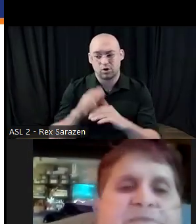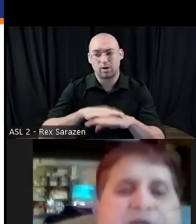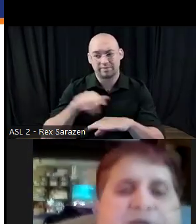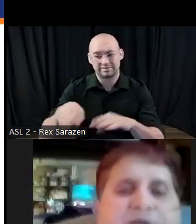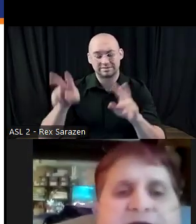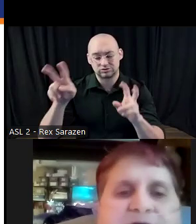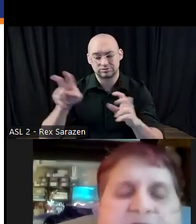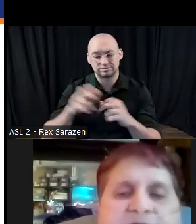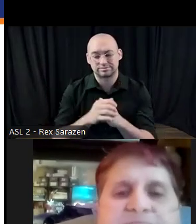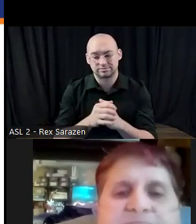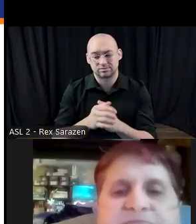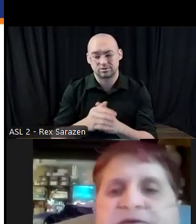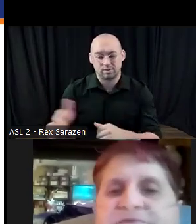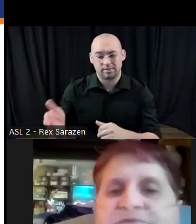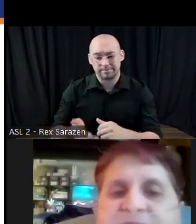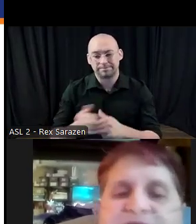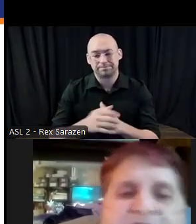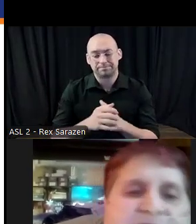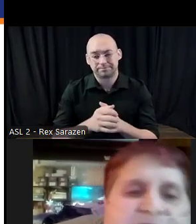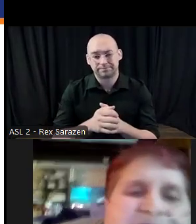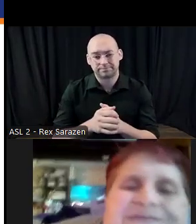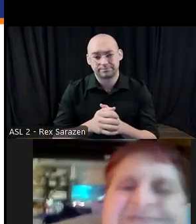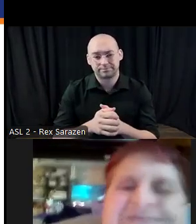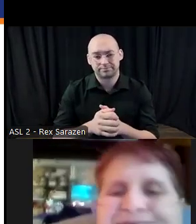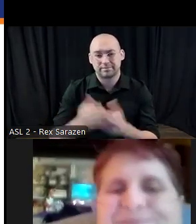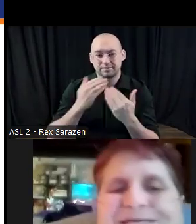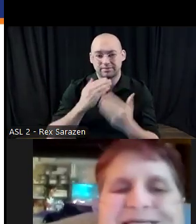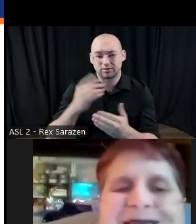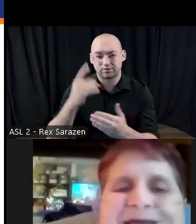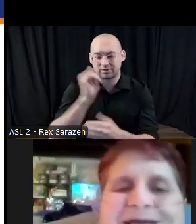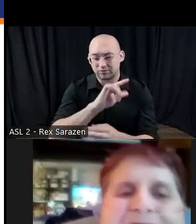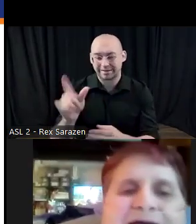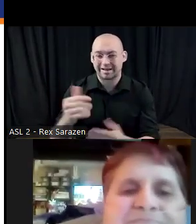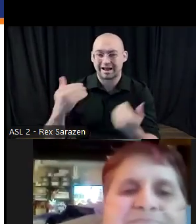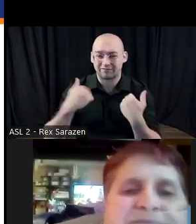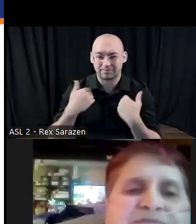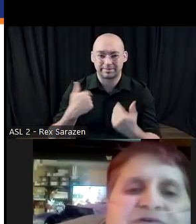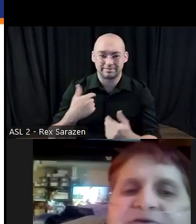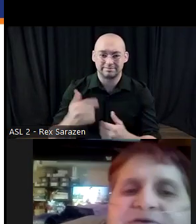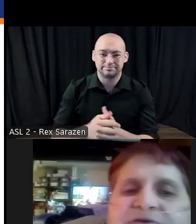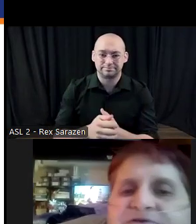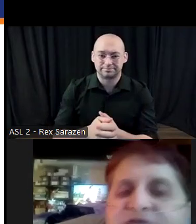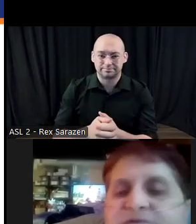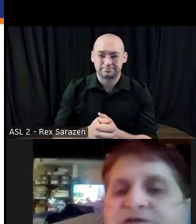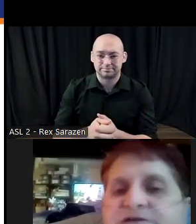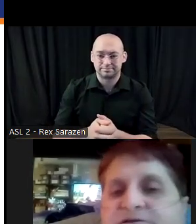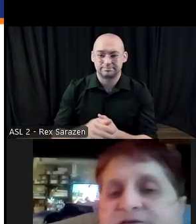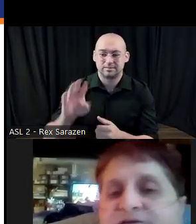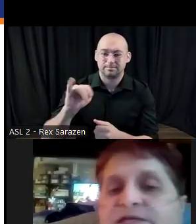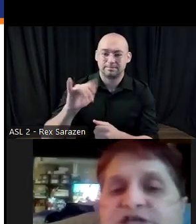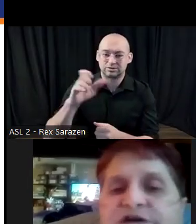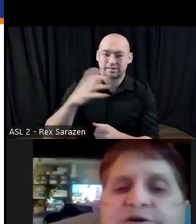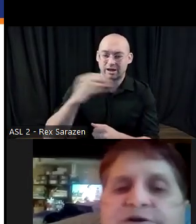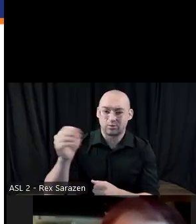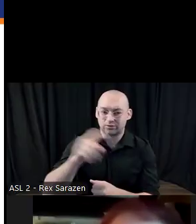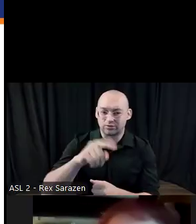welcome, and thank you everybody for having me speak today. I'm Michelle Rousey for the transportation